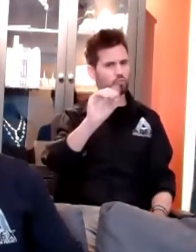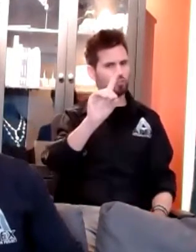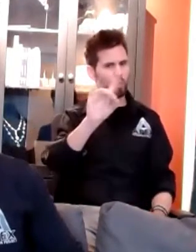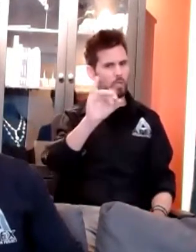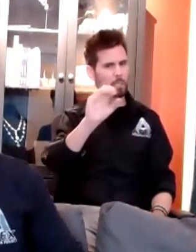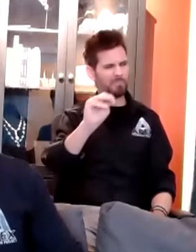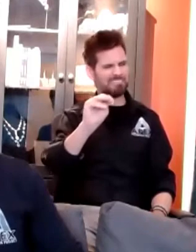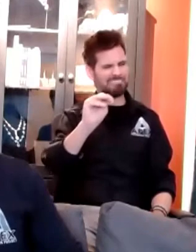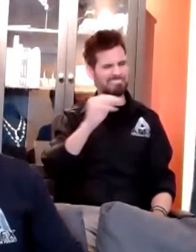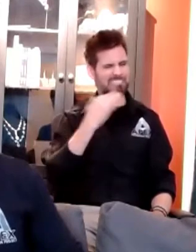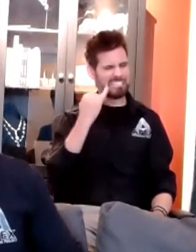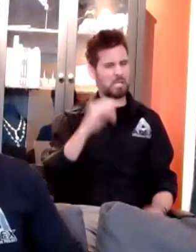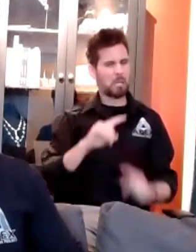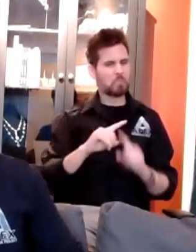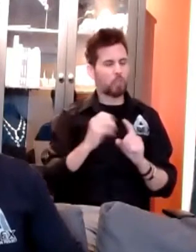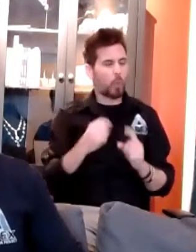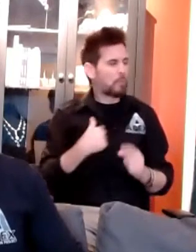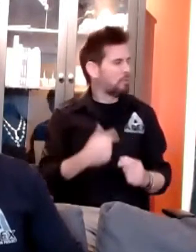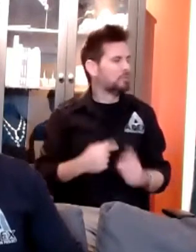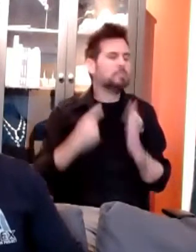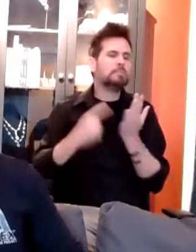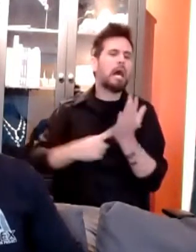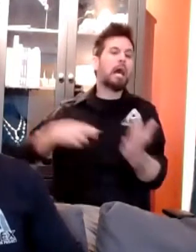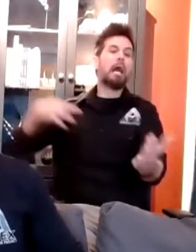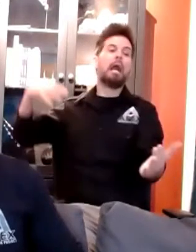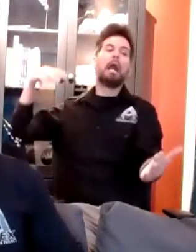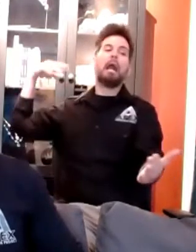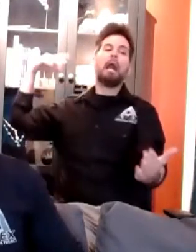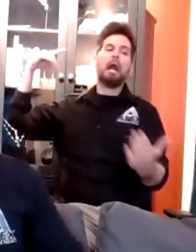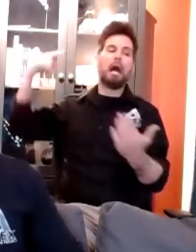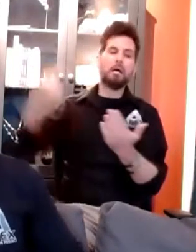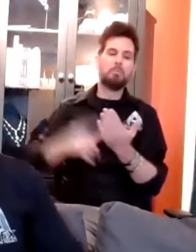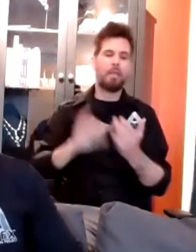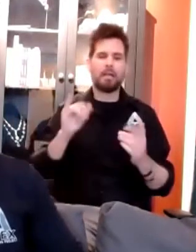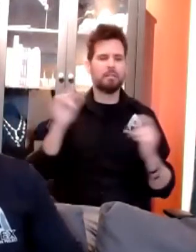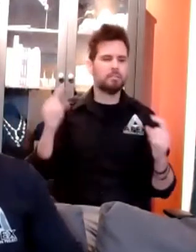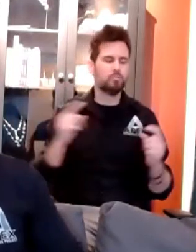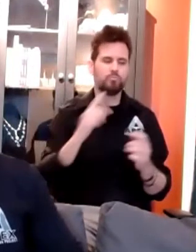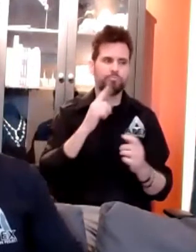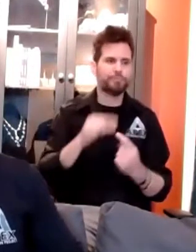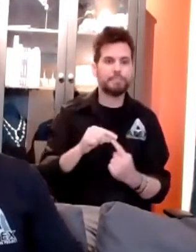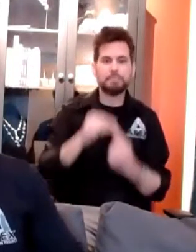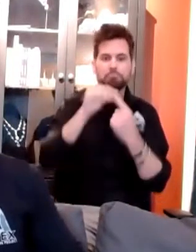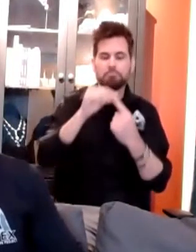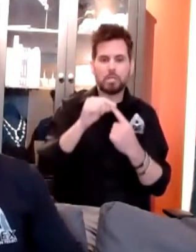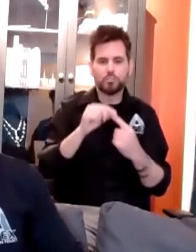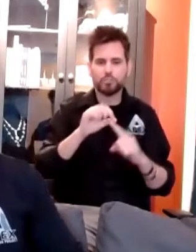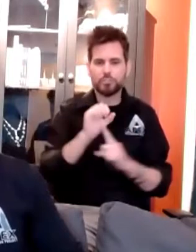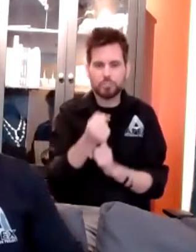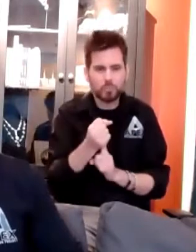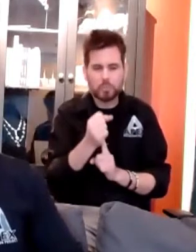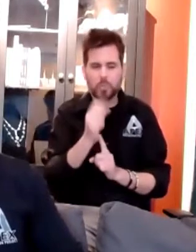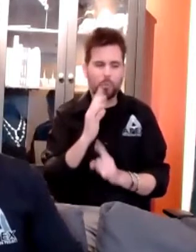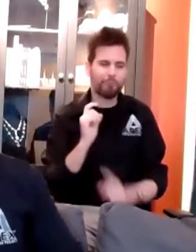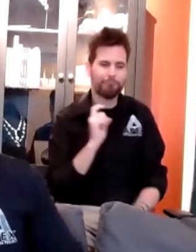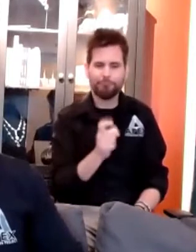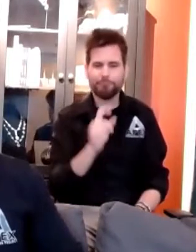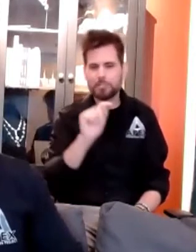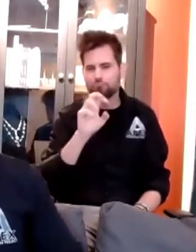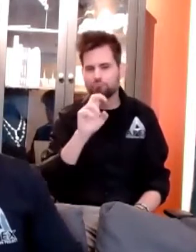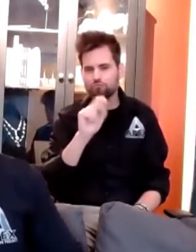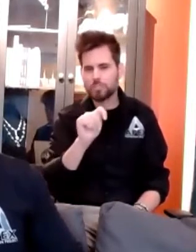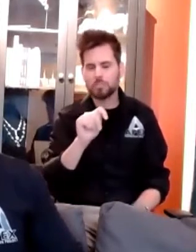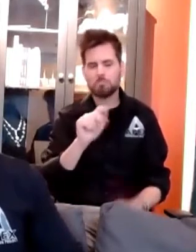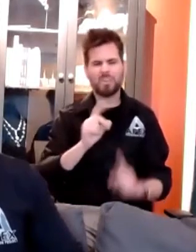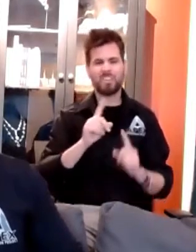those platinum moments where they need a really special, highly valued treat. Otherwise, we just cook up little steak bits and get them nice and